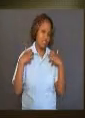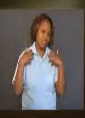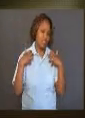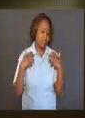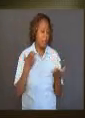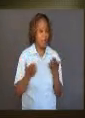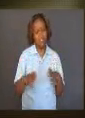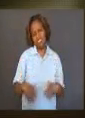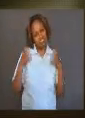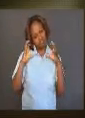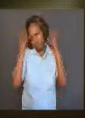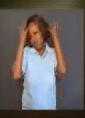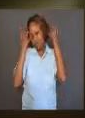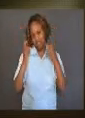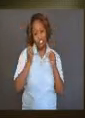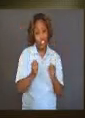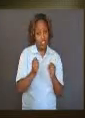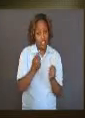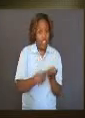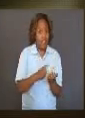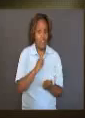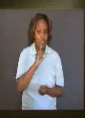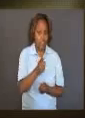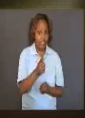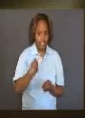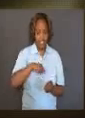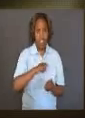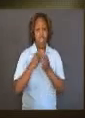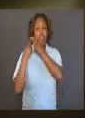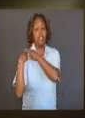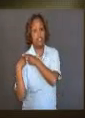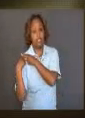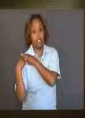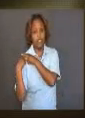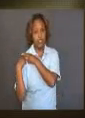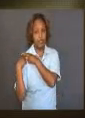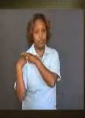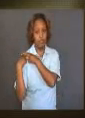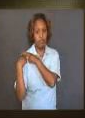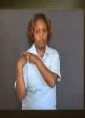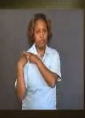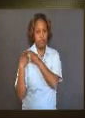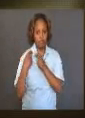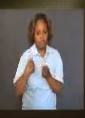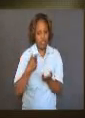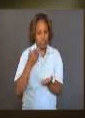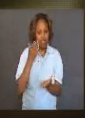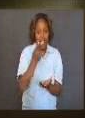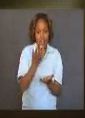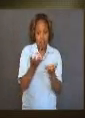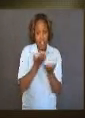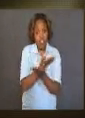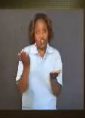may resent the fact that our responsibilities stop us from doing